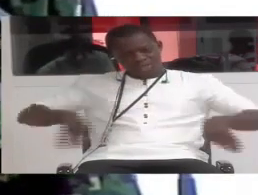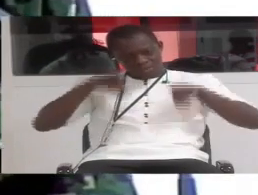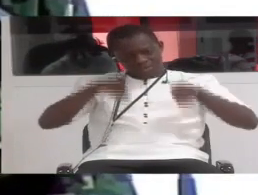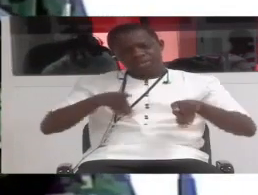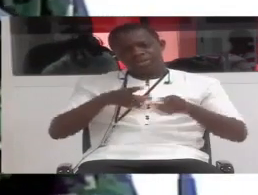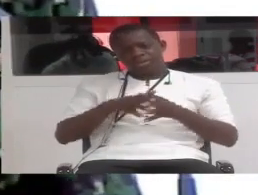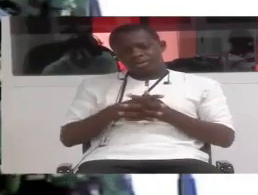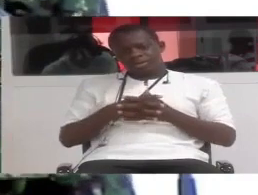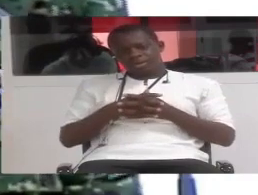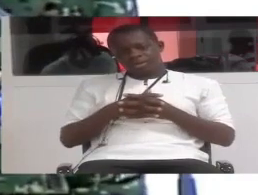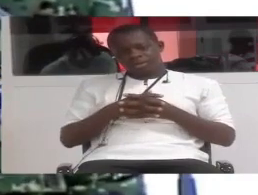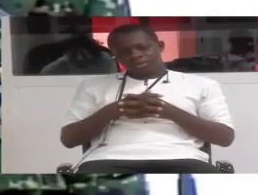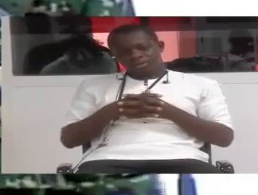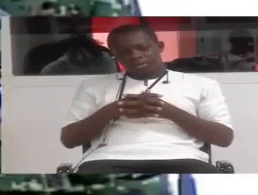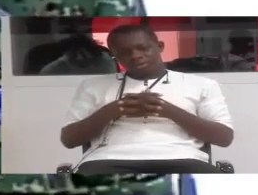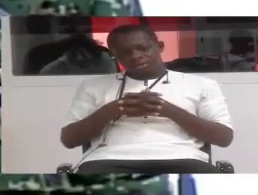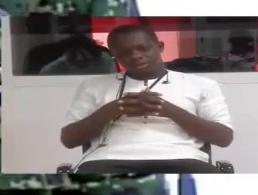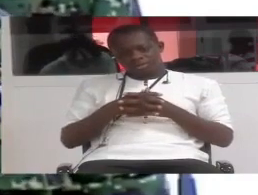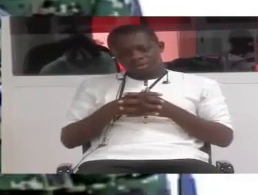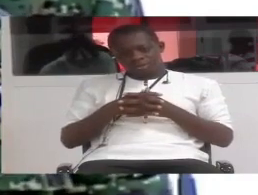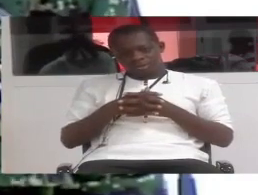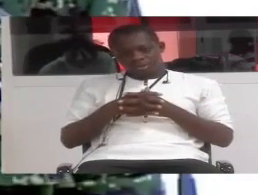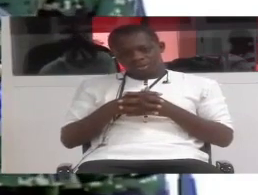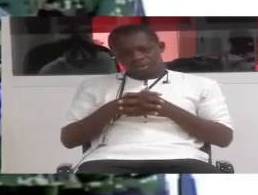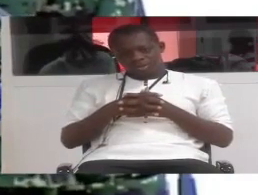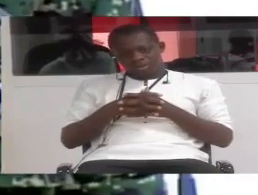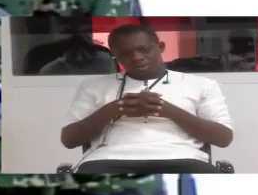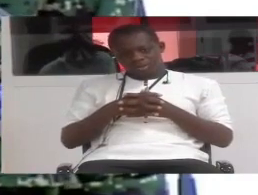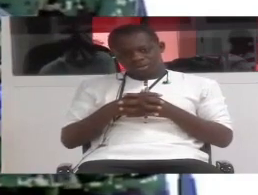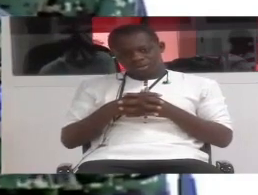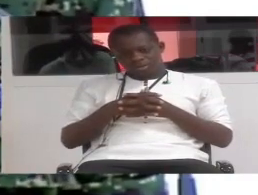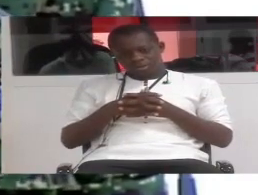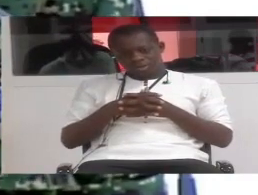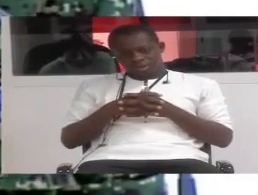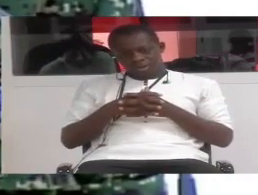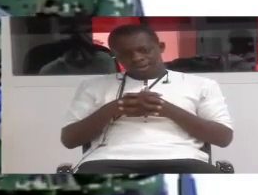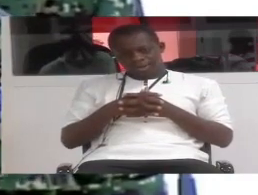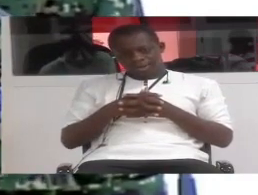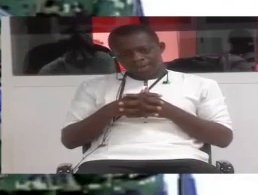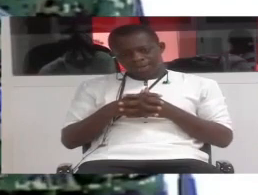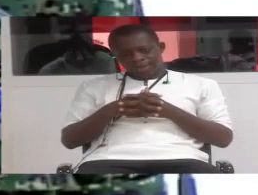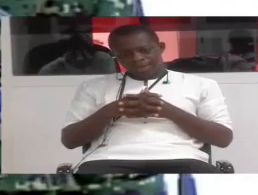I did refute that allegation that they were not part of it.